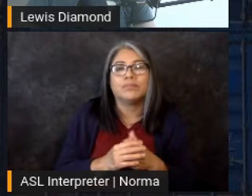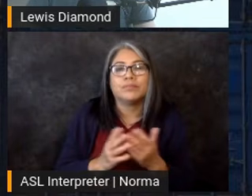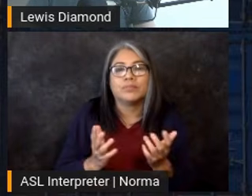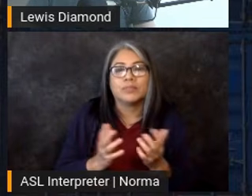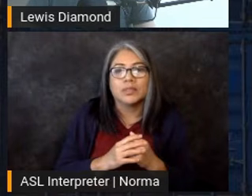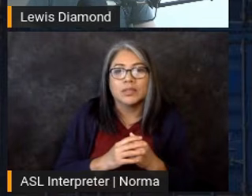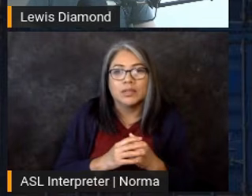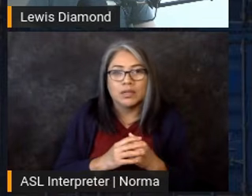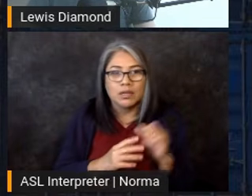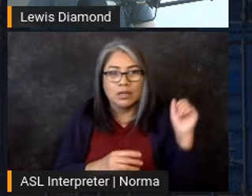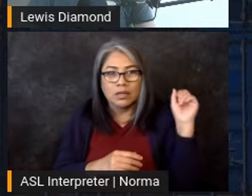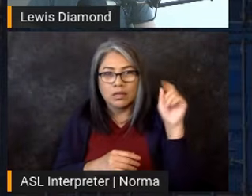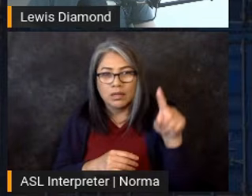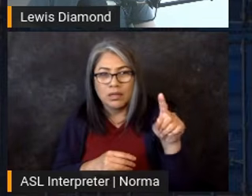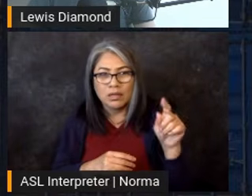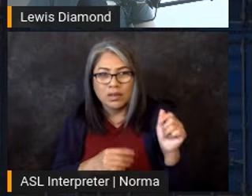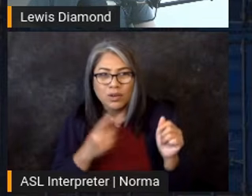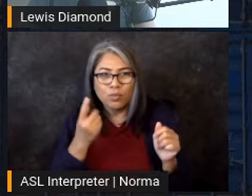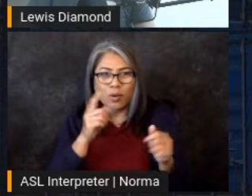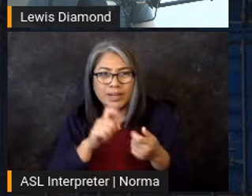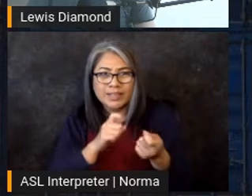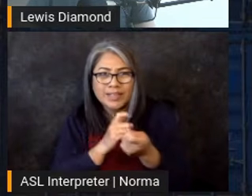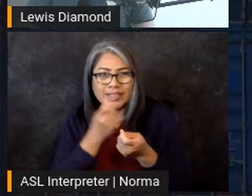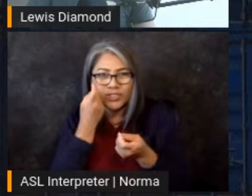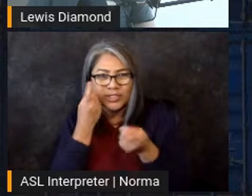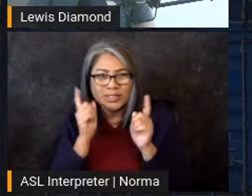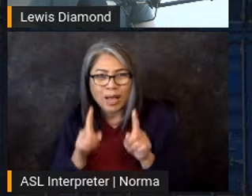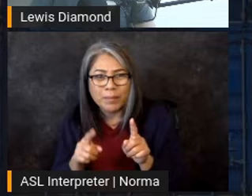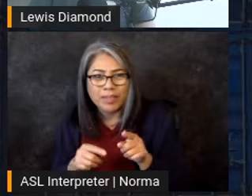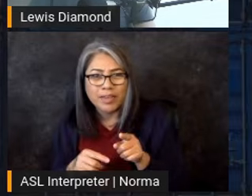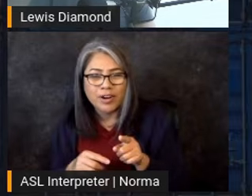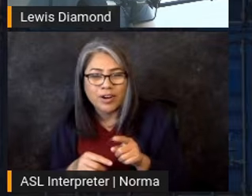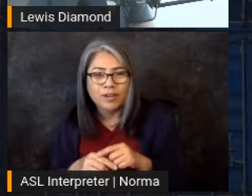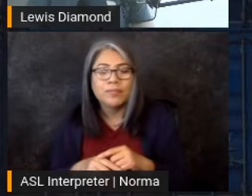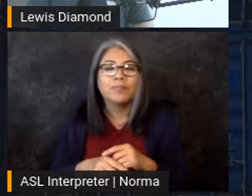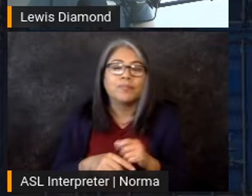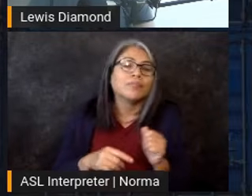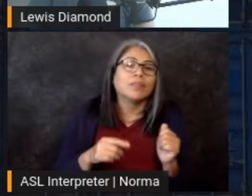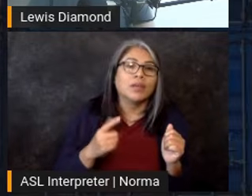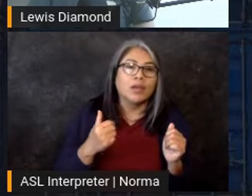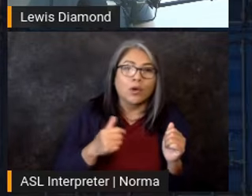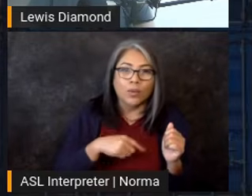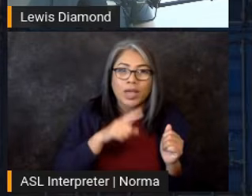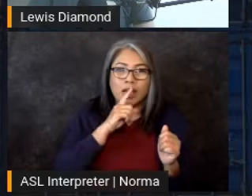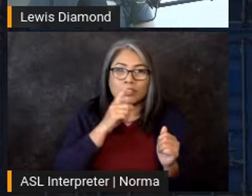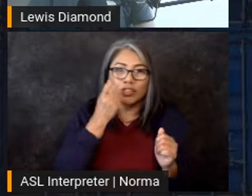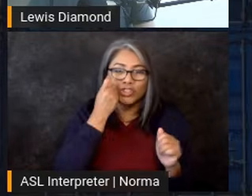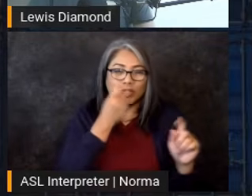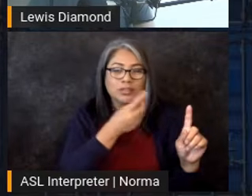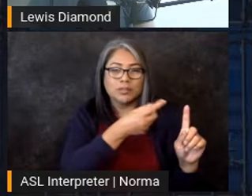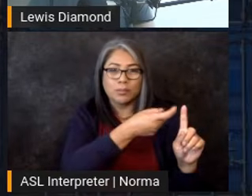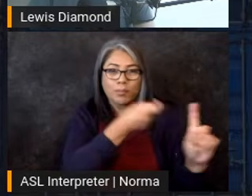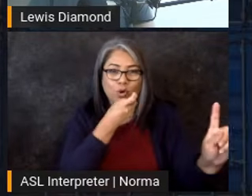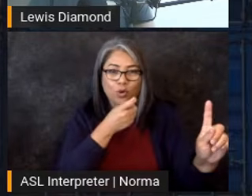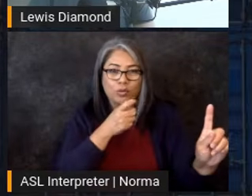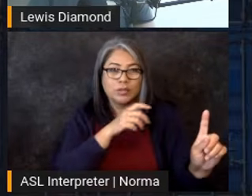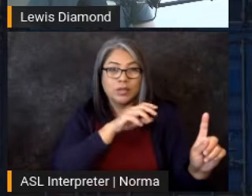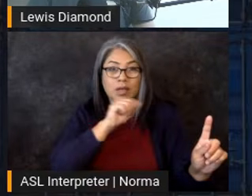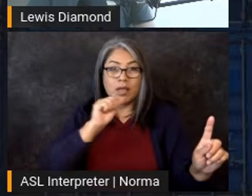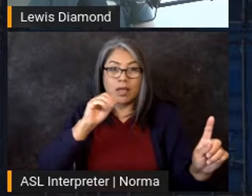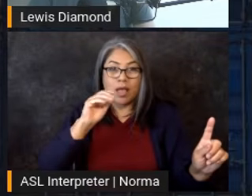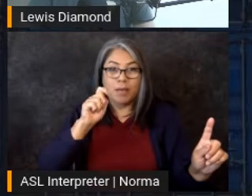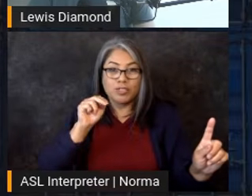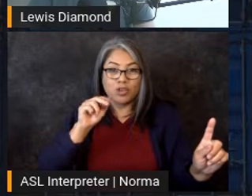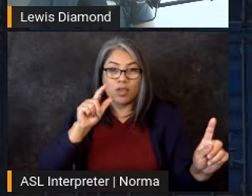So what exactly did just happen there? Well, we actually just pulled Amazon Linux through our Harbor